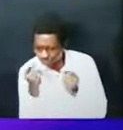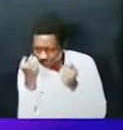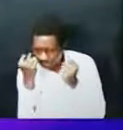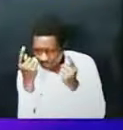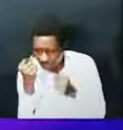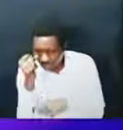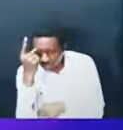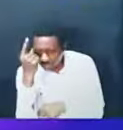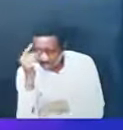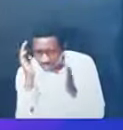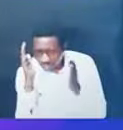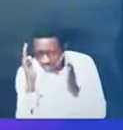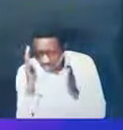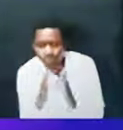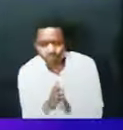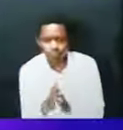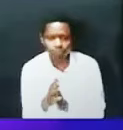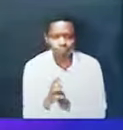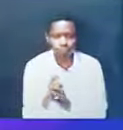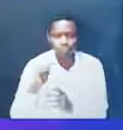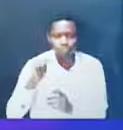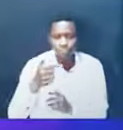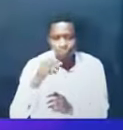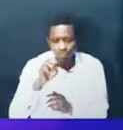Genesis 22